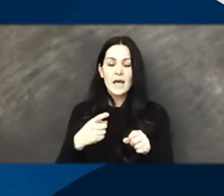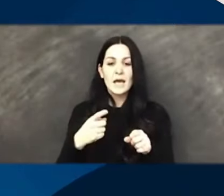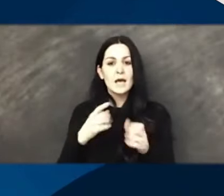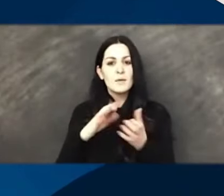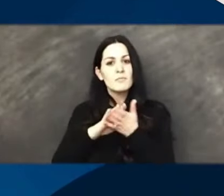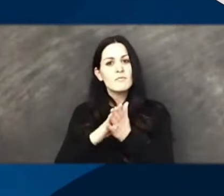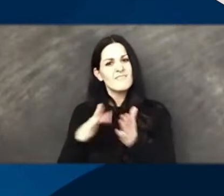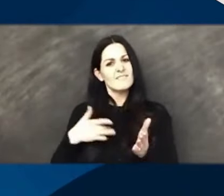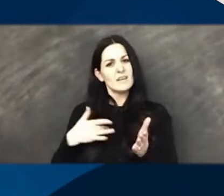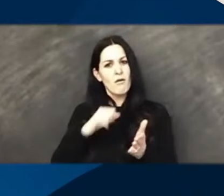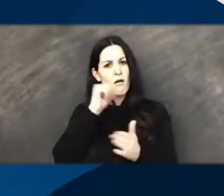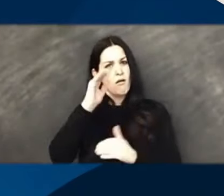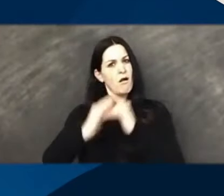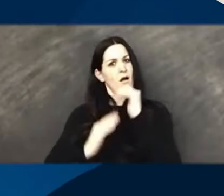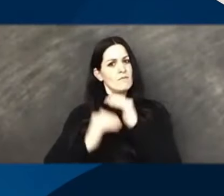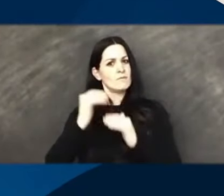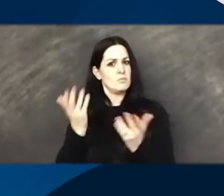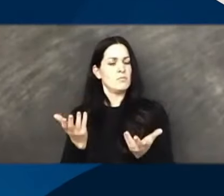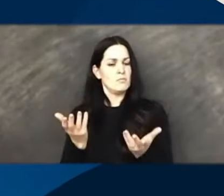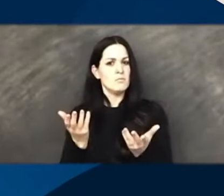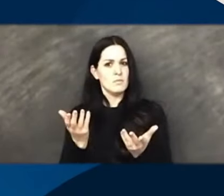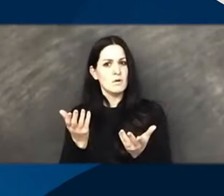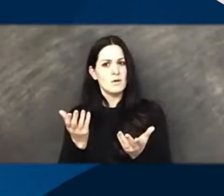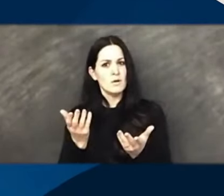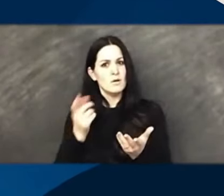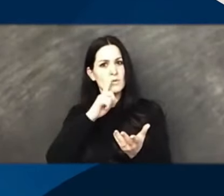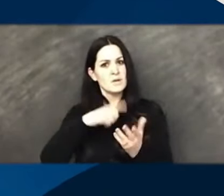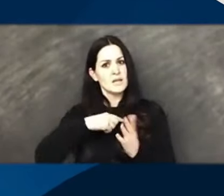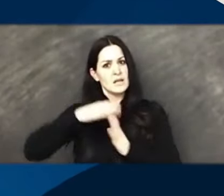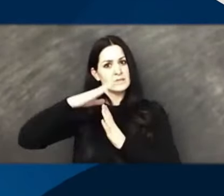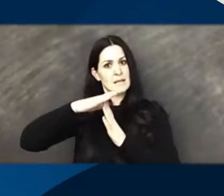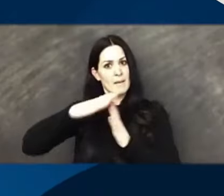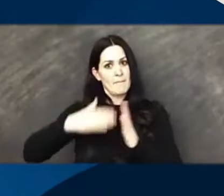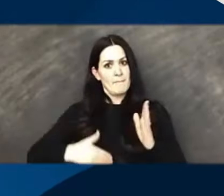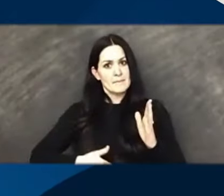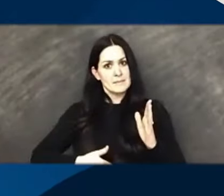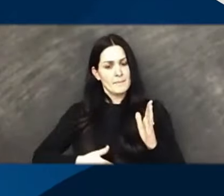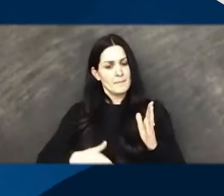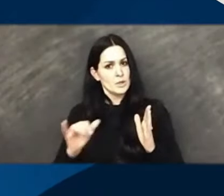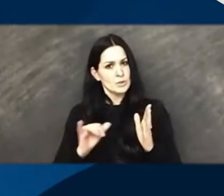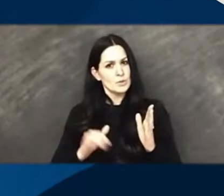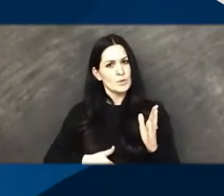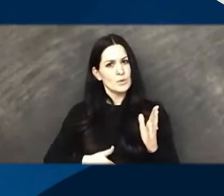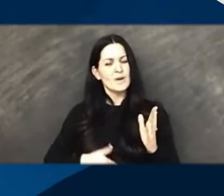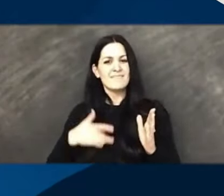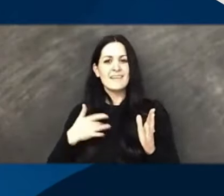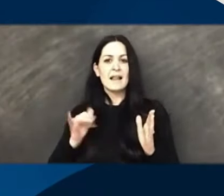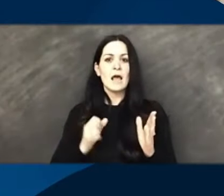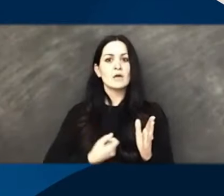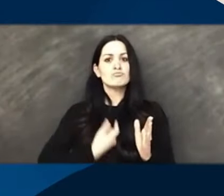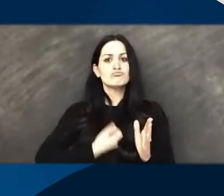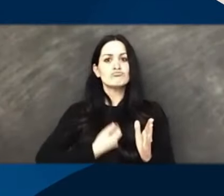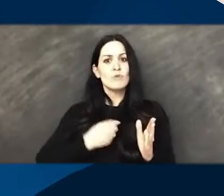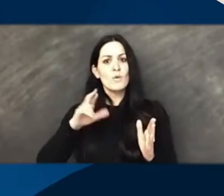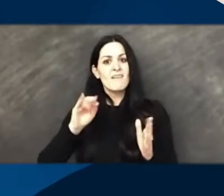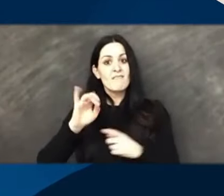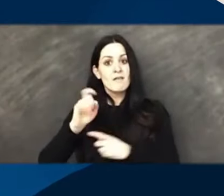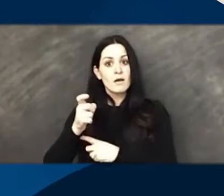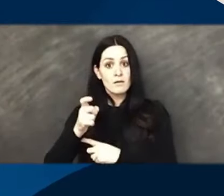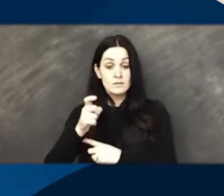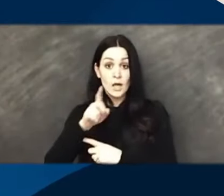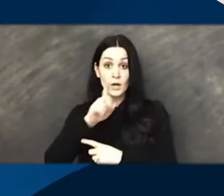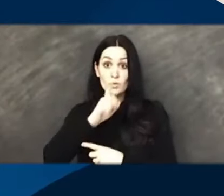of substernally, just at the top of the belly, almost like reflux. And some people really do confuse the